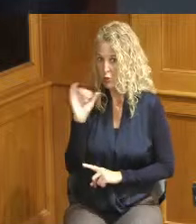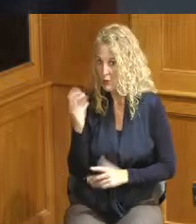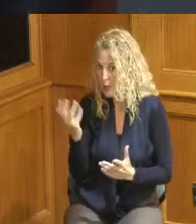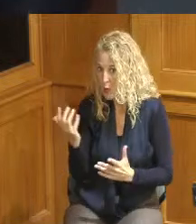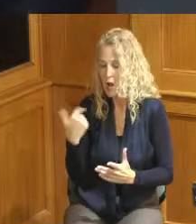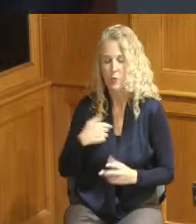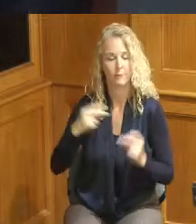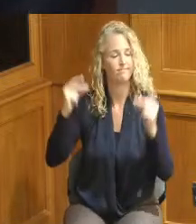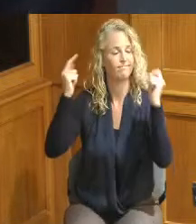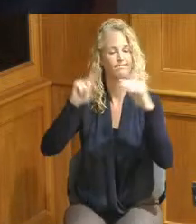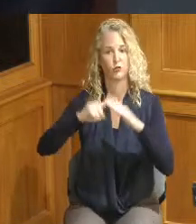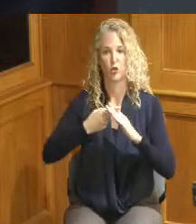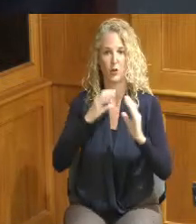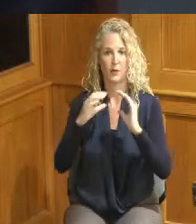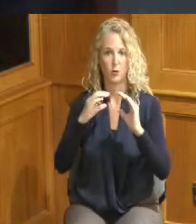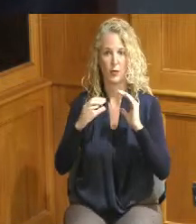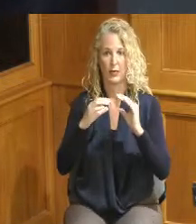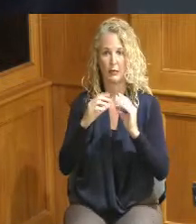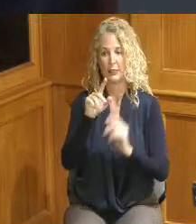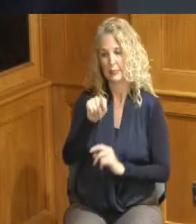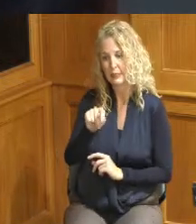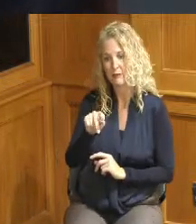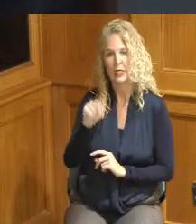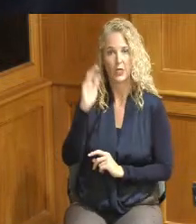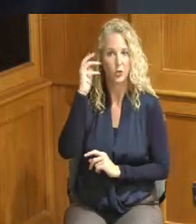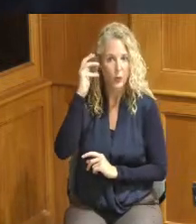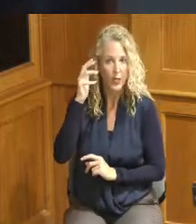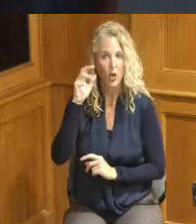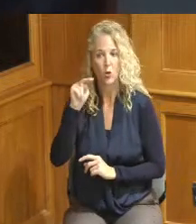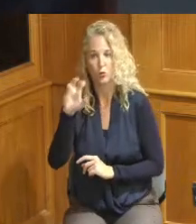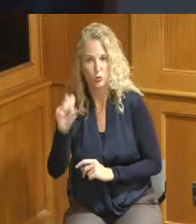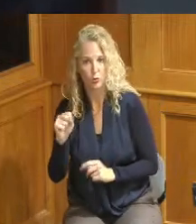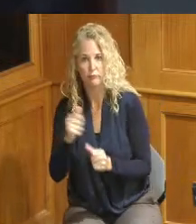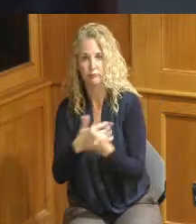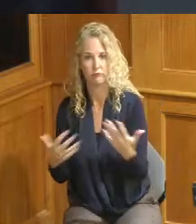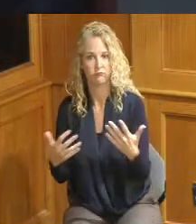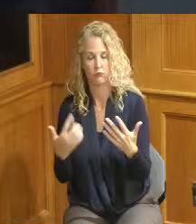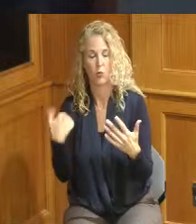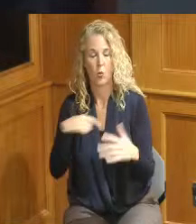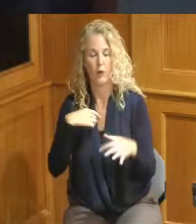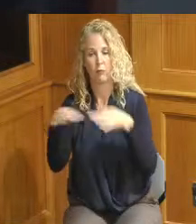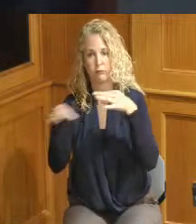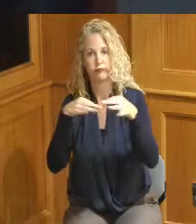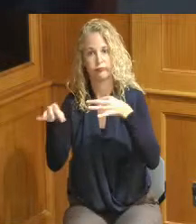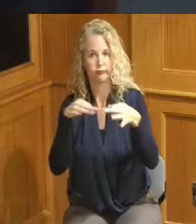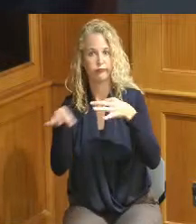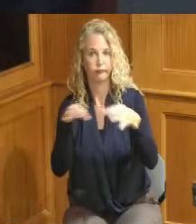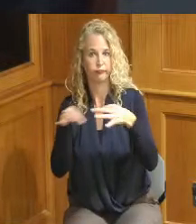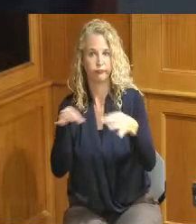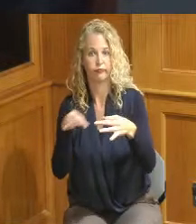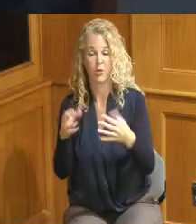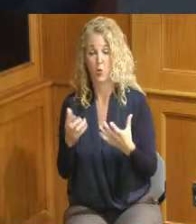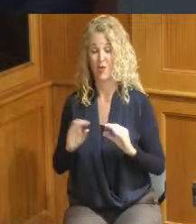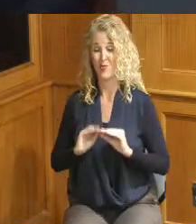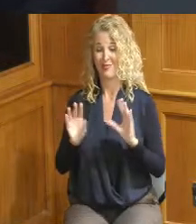started communicating with the media immediately. We answer call. When they call, we answer the call. We work to